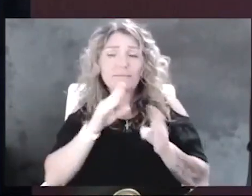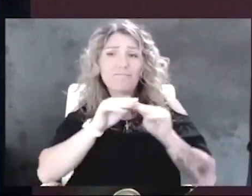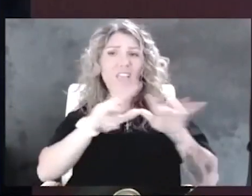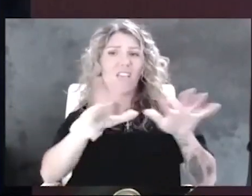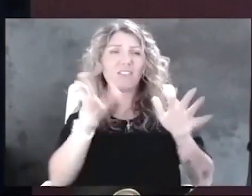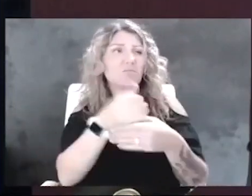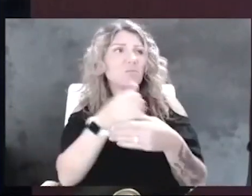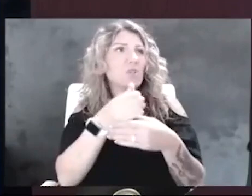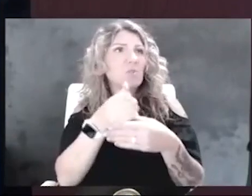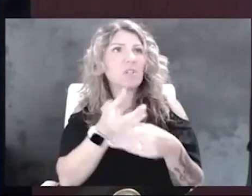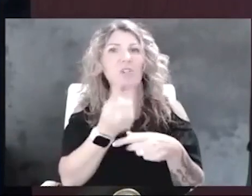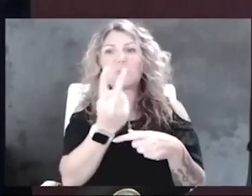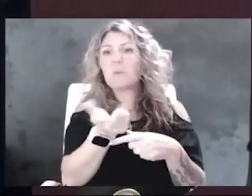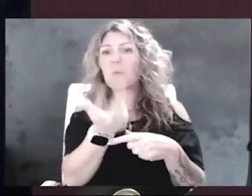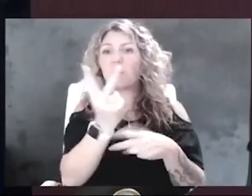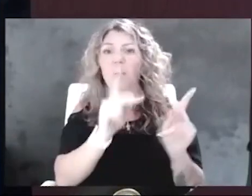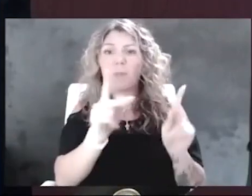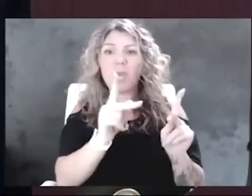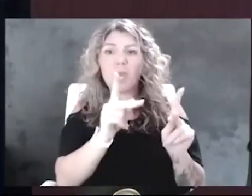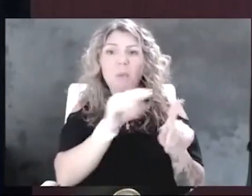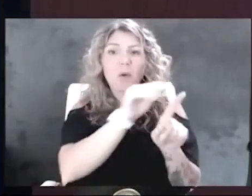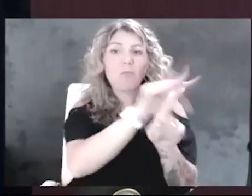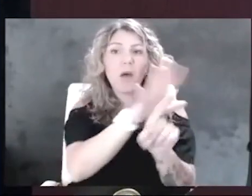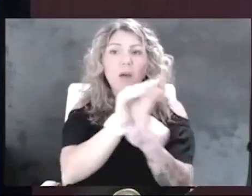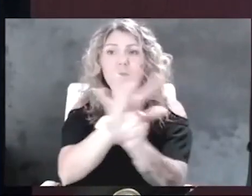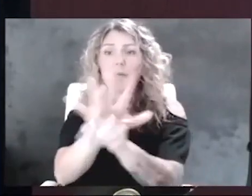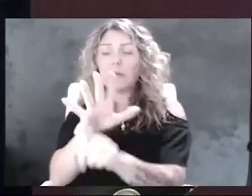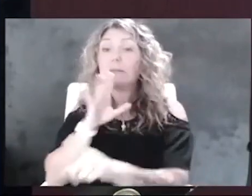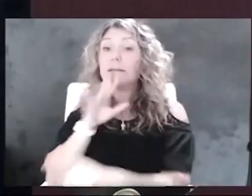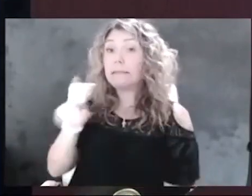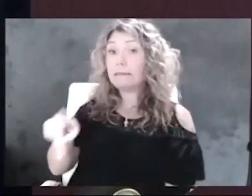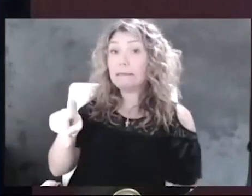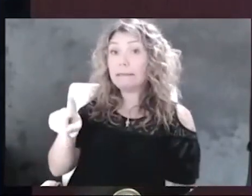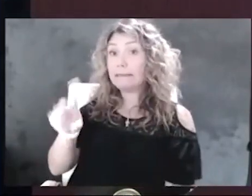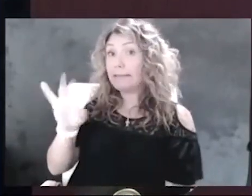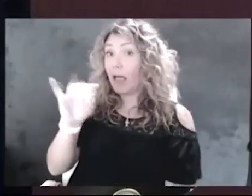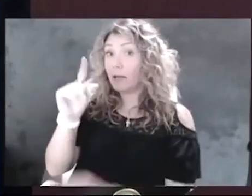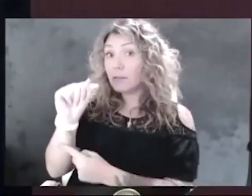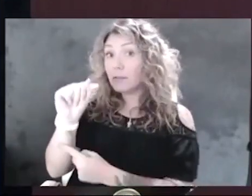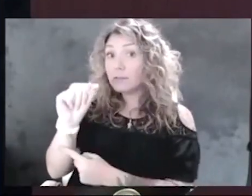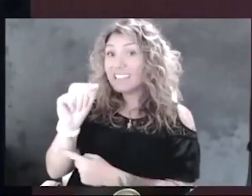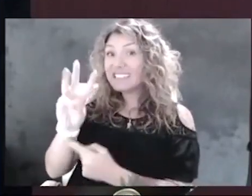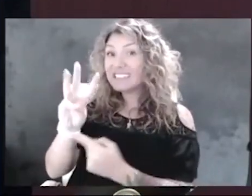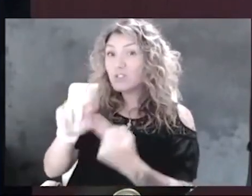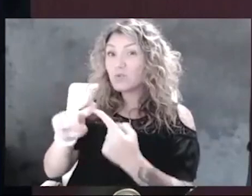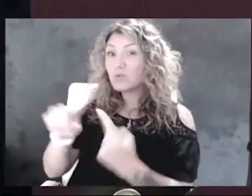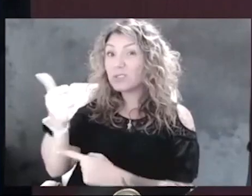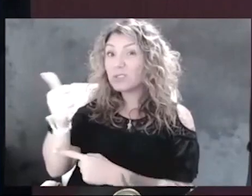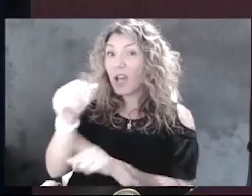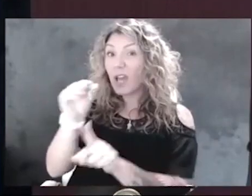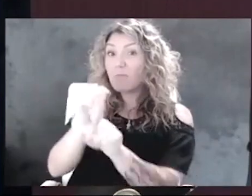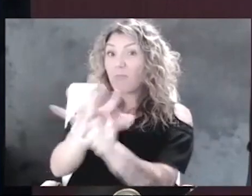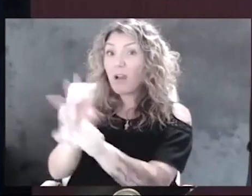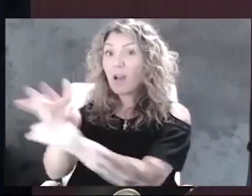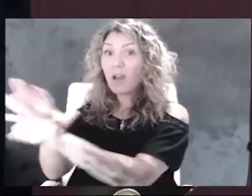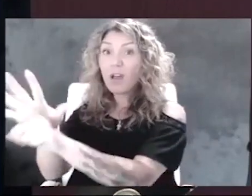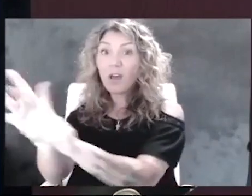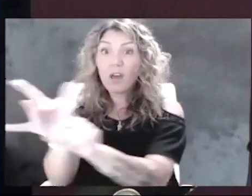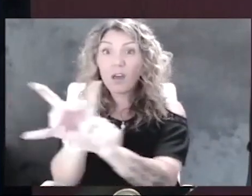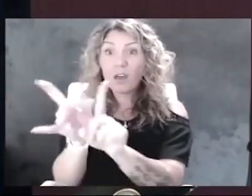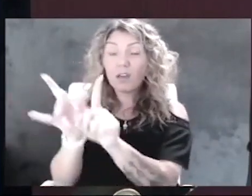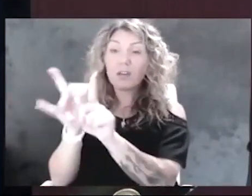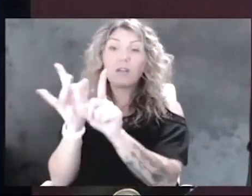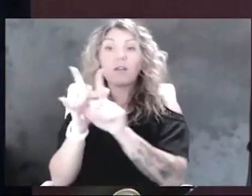3 people. The Delta strain is more like 6 to 10 people. The original variant took 10 to 12 minutes of being in somebody else's breath cloud